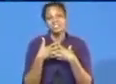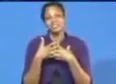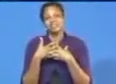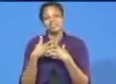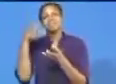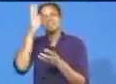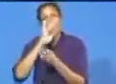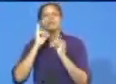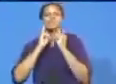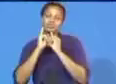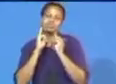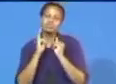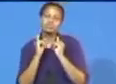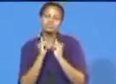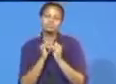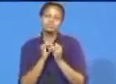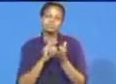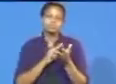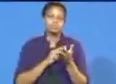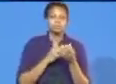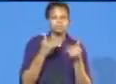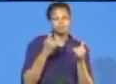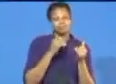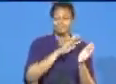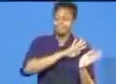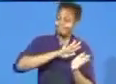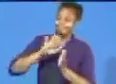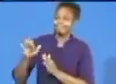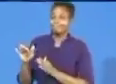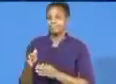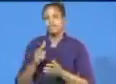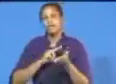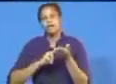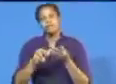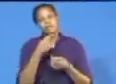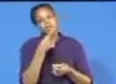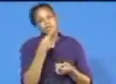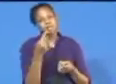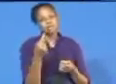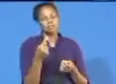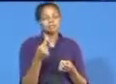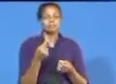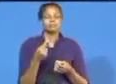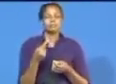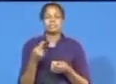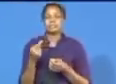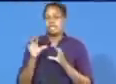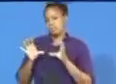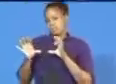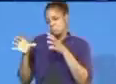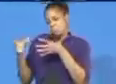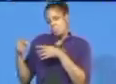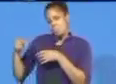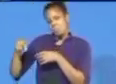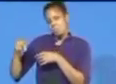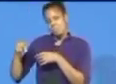instruction. And the text says, as they went,